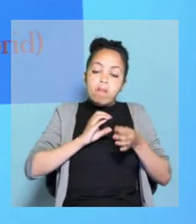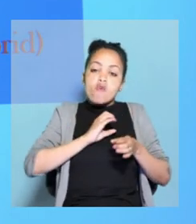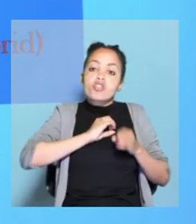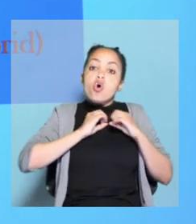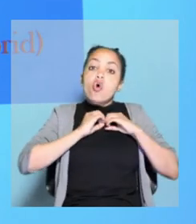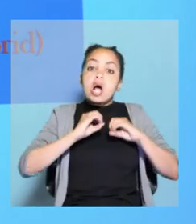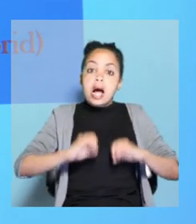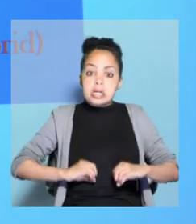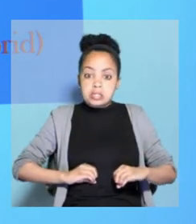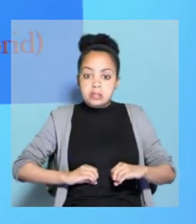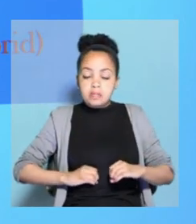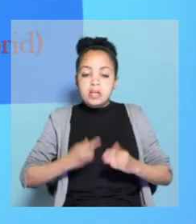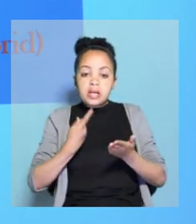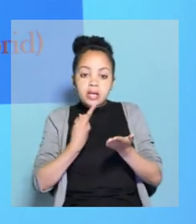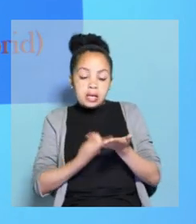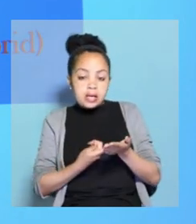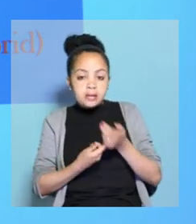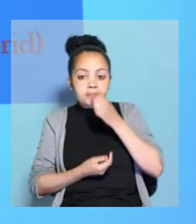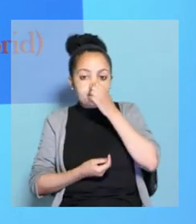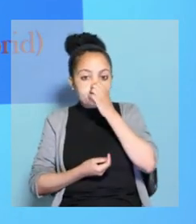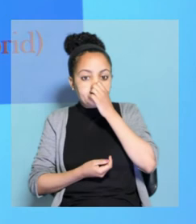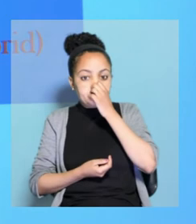organism. Here,